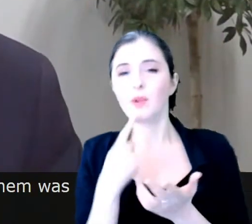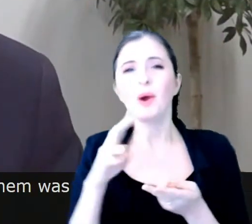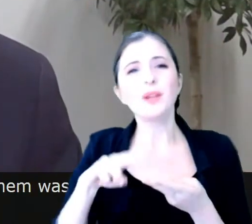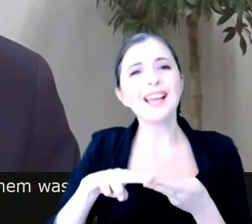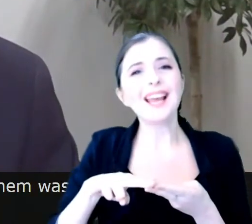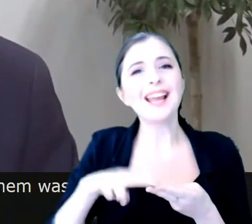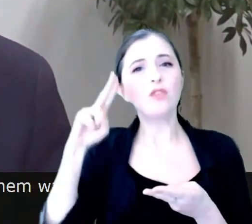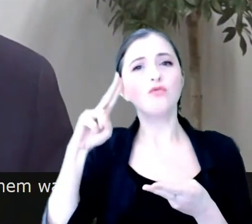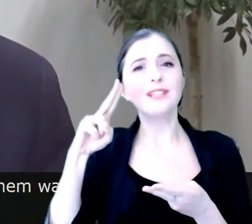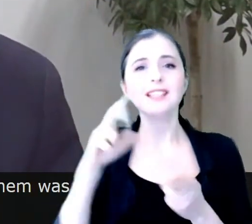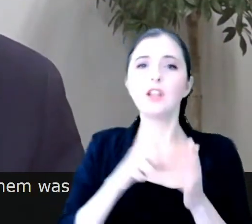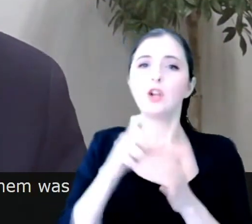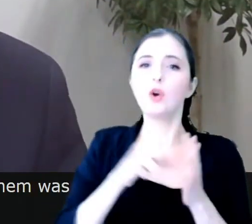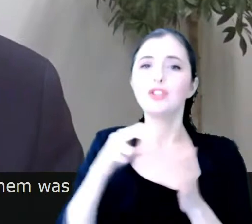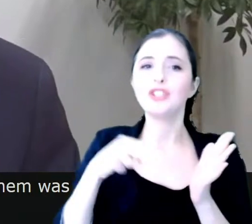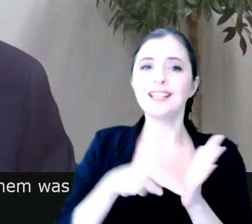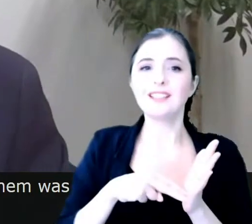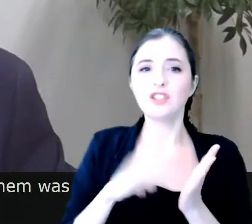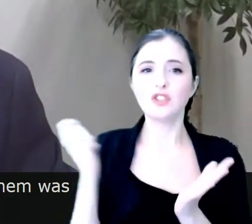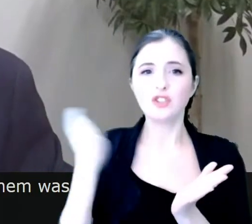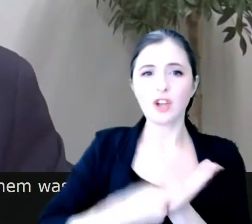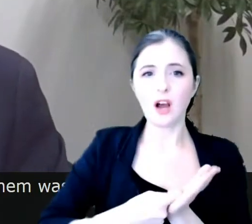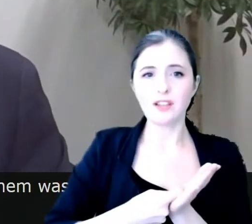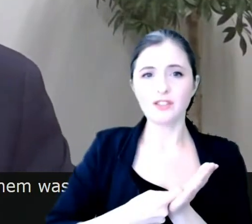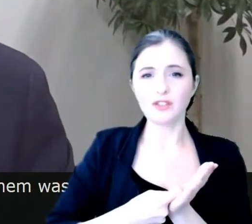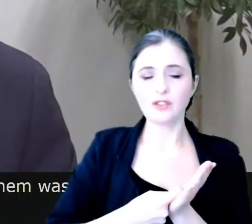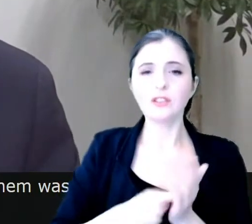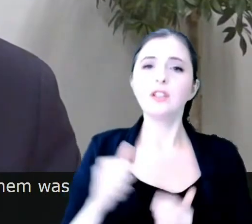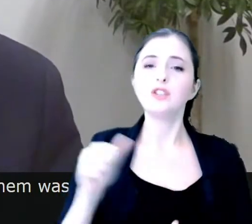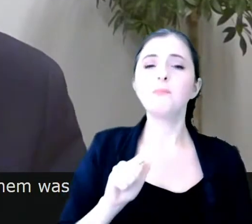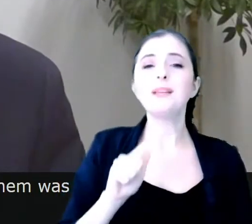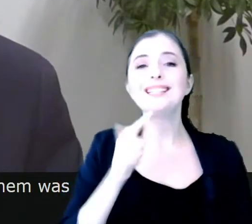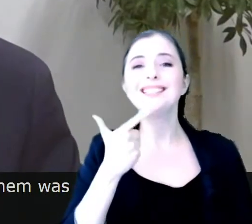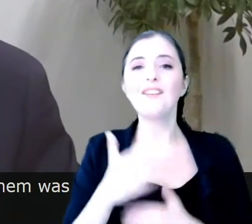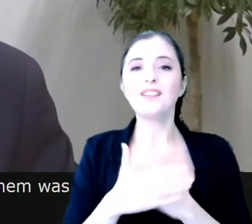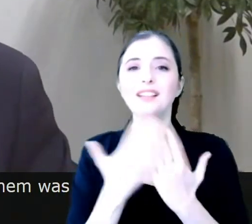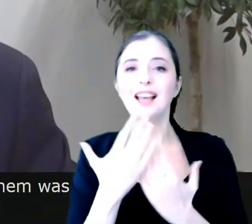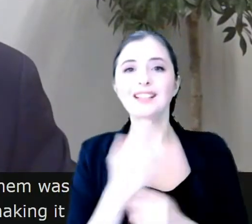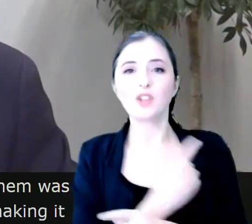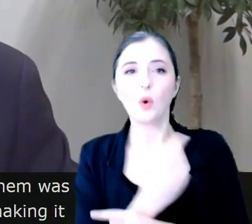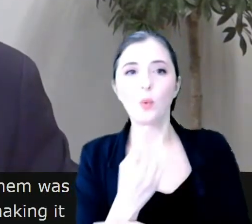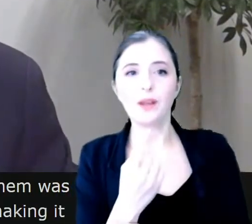they've imposed on us, making it 7 days a week. They want to take away free travel